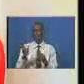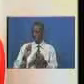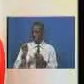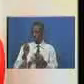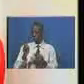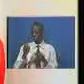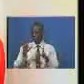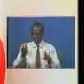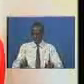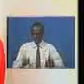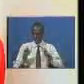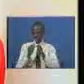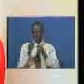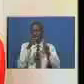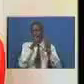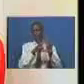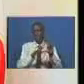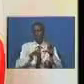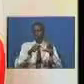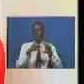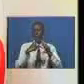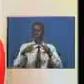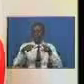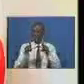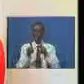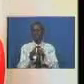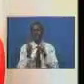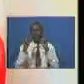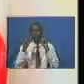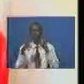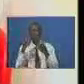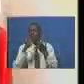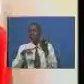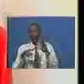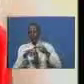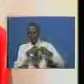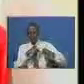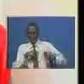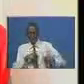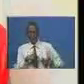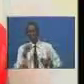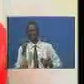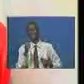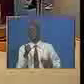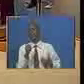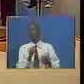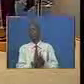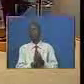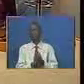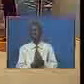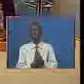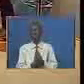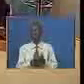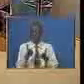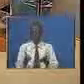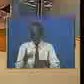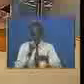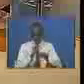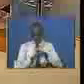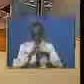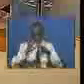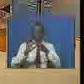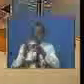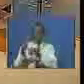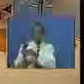but she says like their motto says help ever, hurt never. It's now my time to join them in studio and